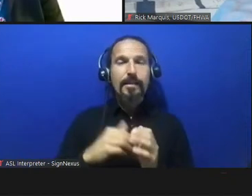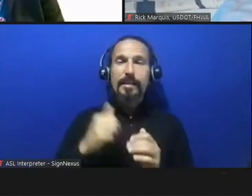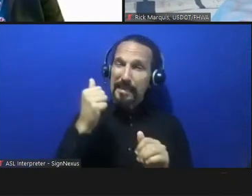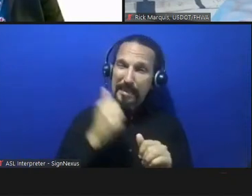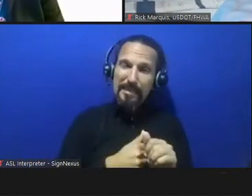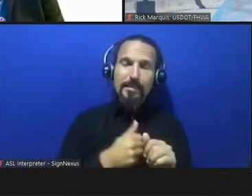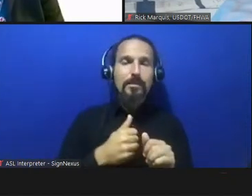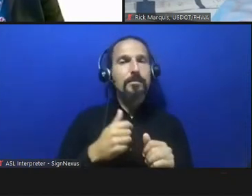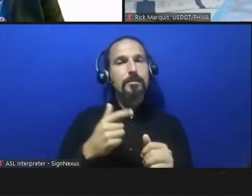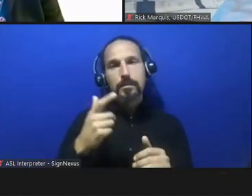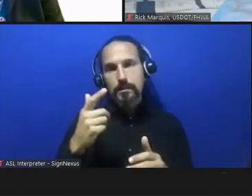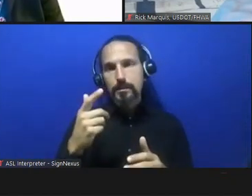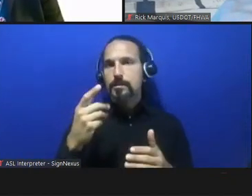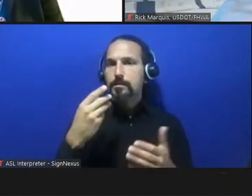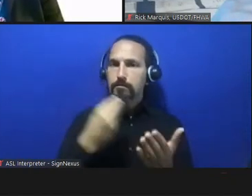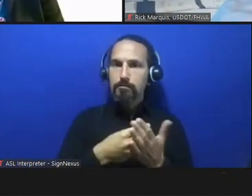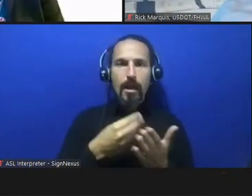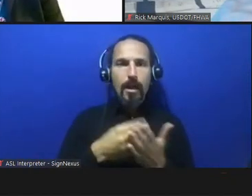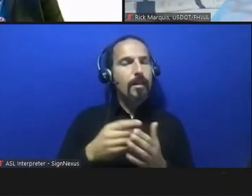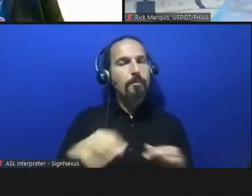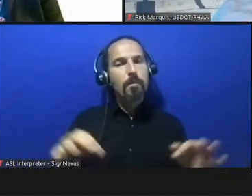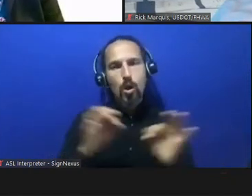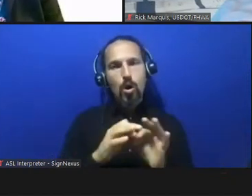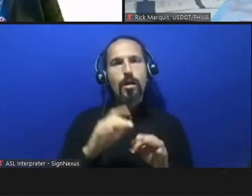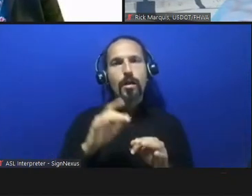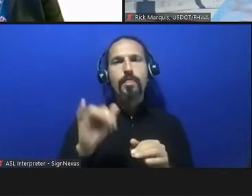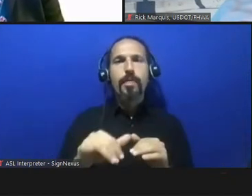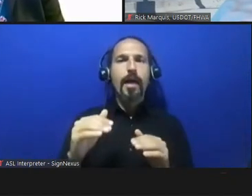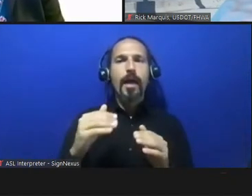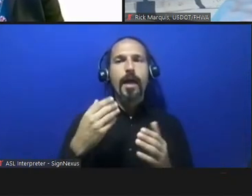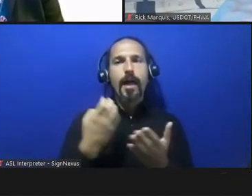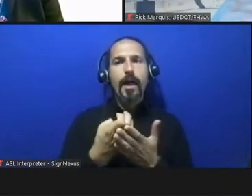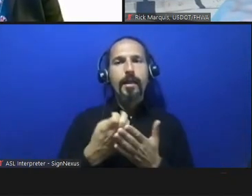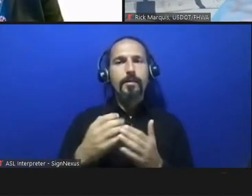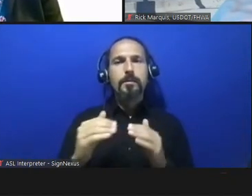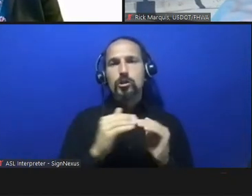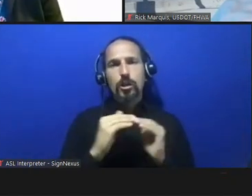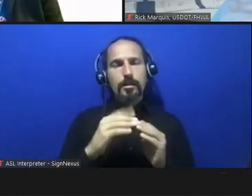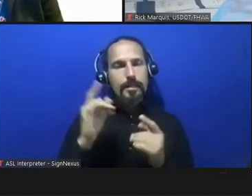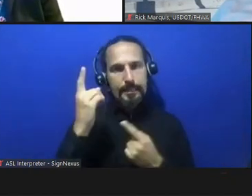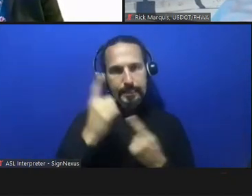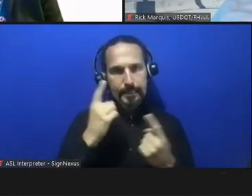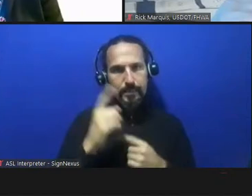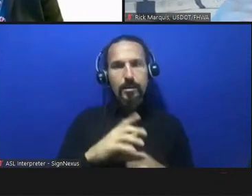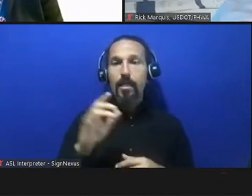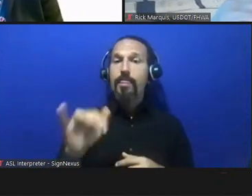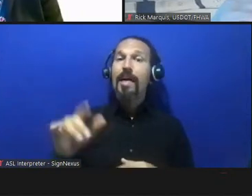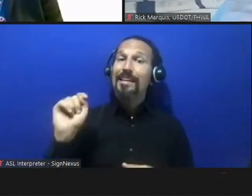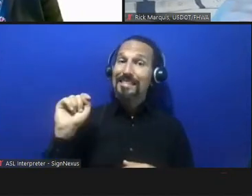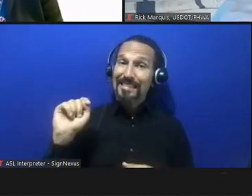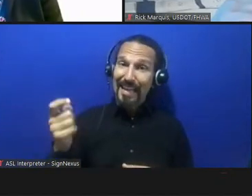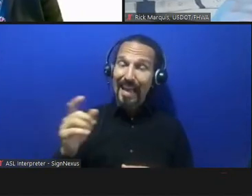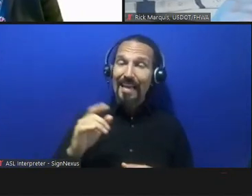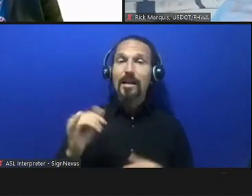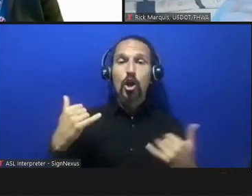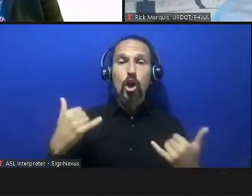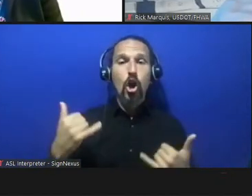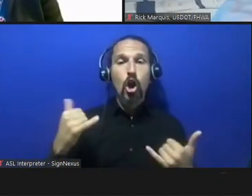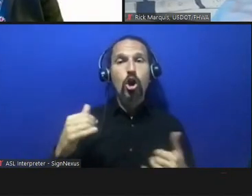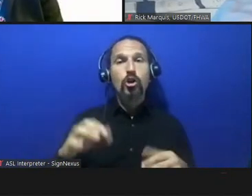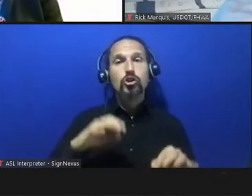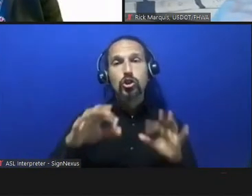so that element of economic justice um should also be considered so um ultimately our taxes and current toll should be